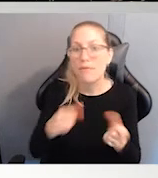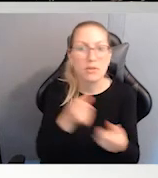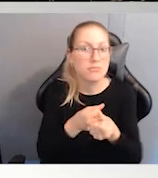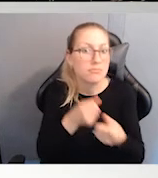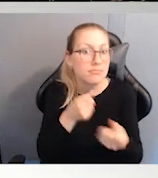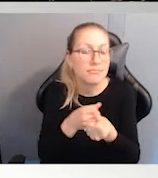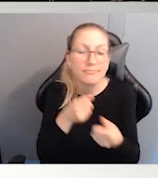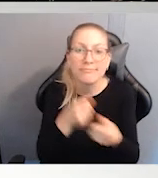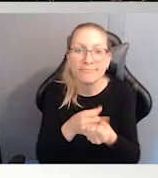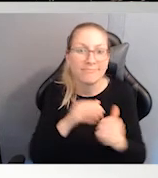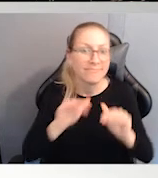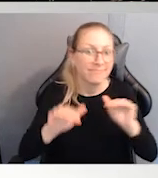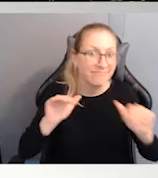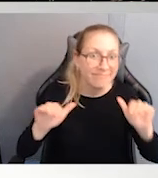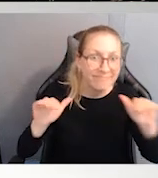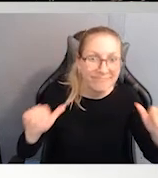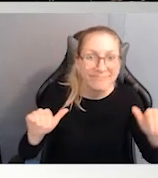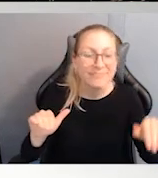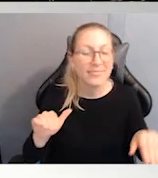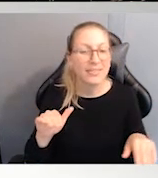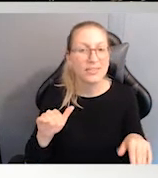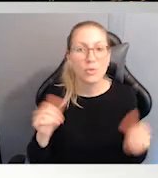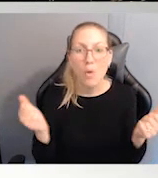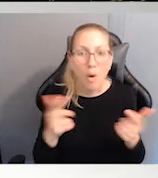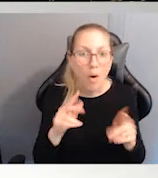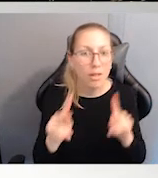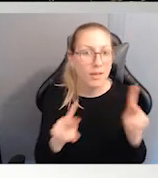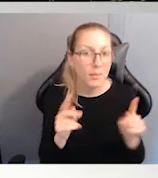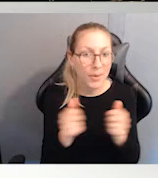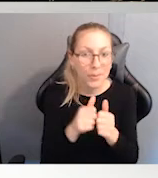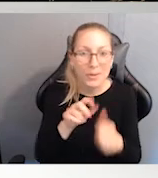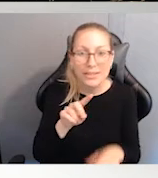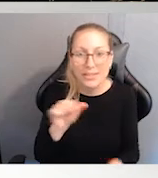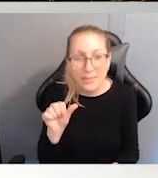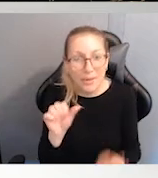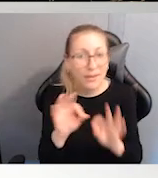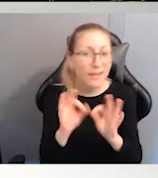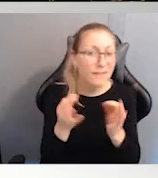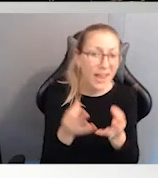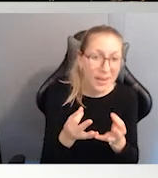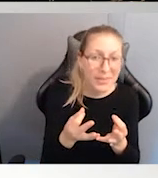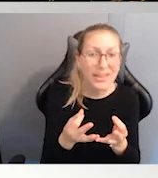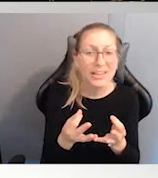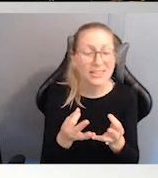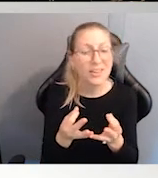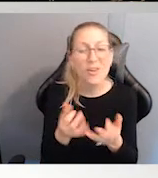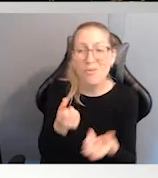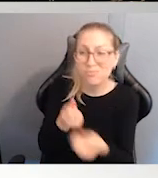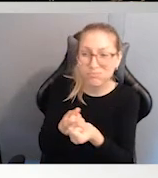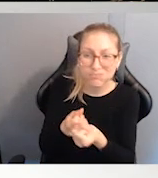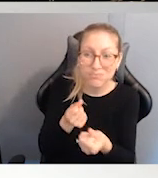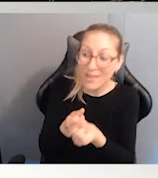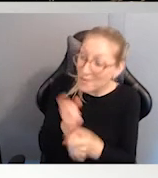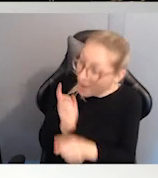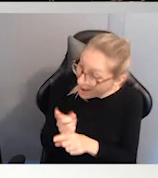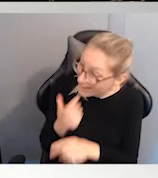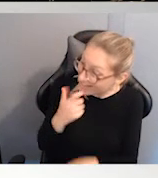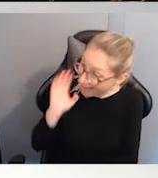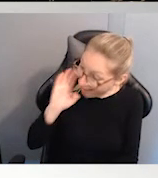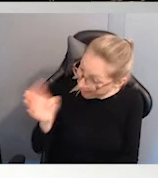your family members with disabilities, to let them have their own advocacy, right? Say hi.